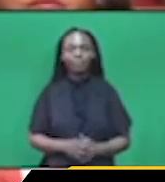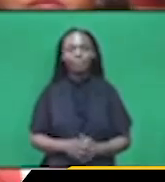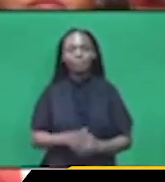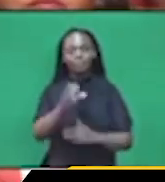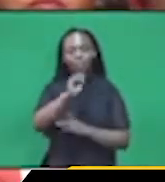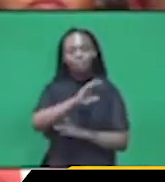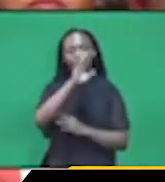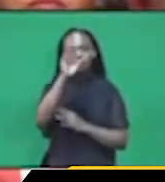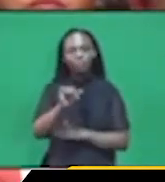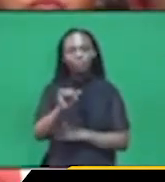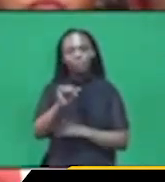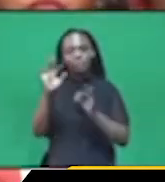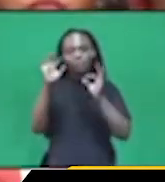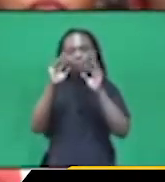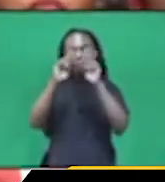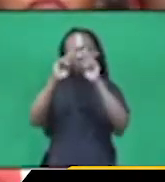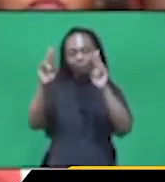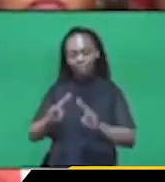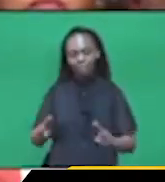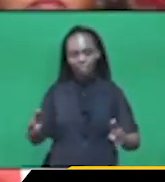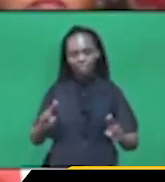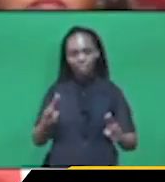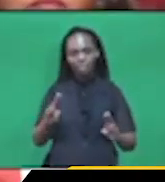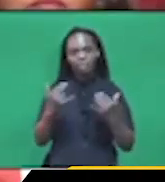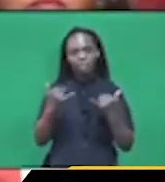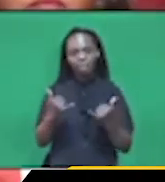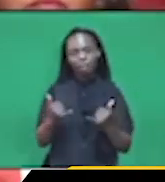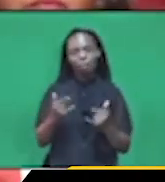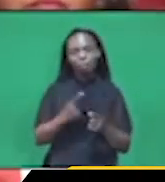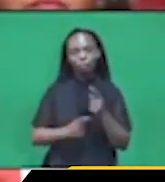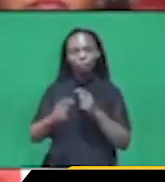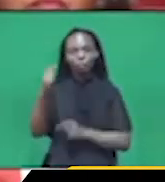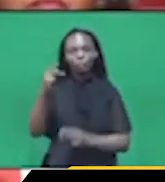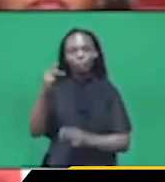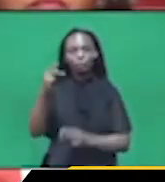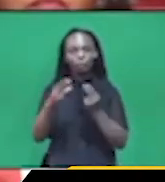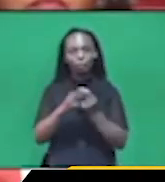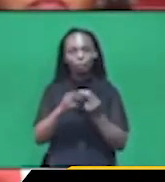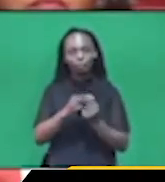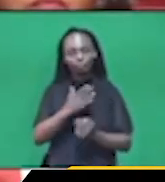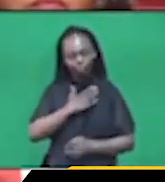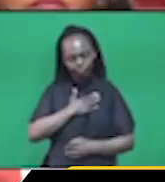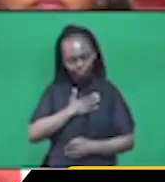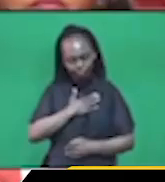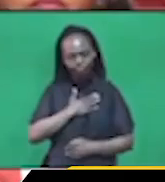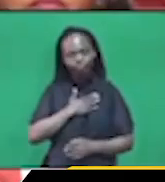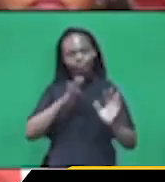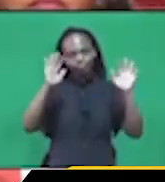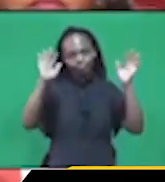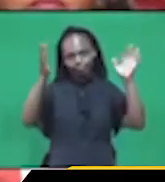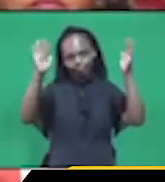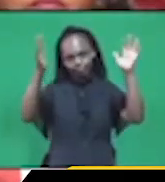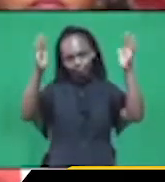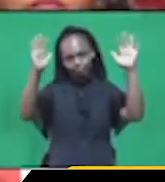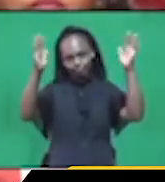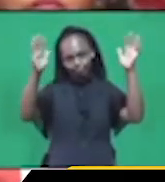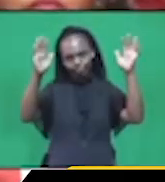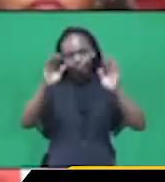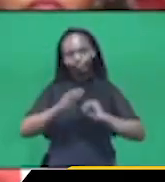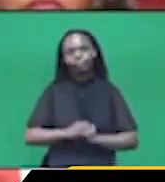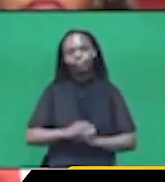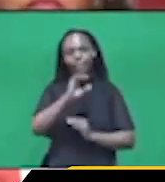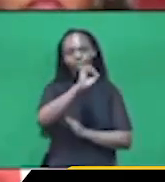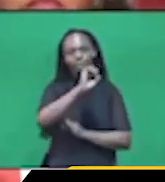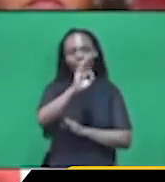Federation of Trade Unions, we extend our most heartfelt congratulations to the economic freedom